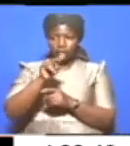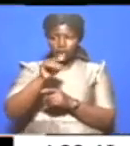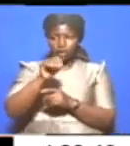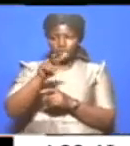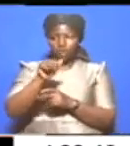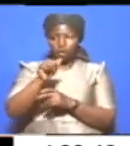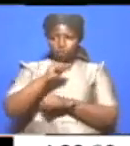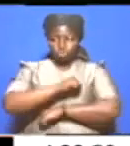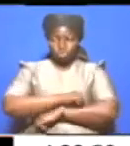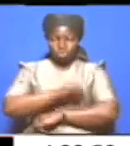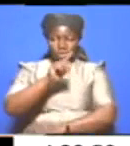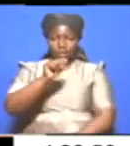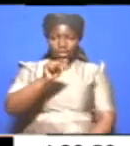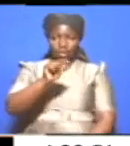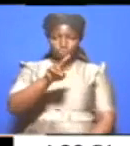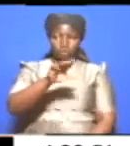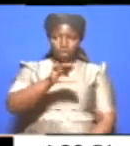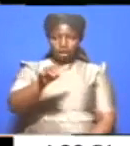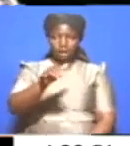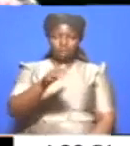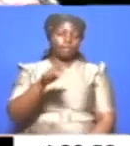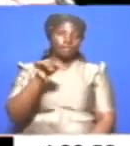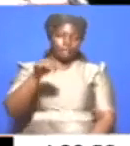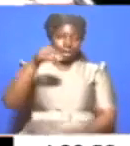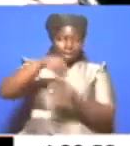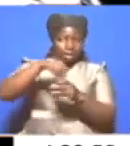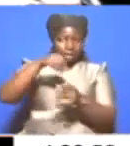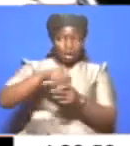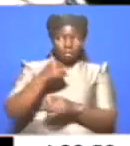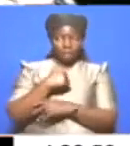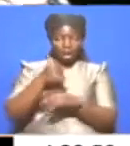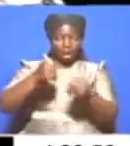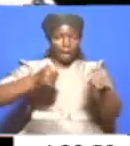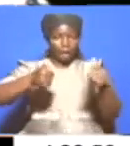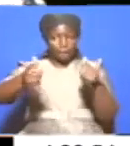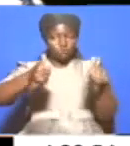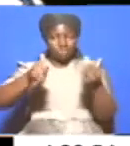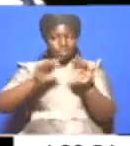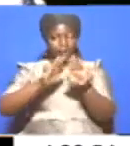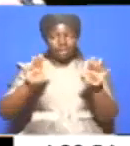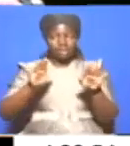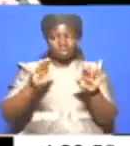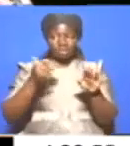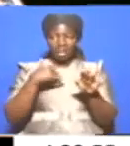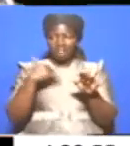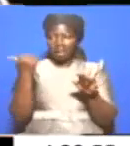On board was just the pilot, and no injuries,